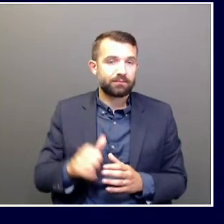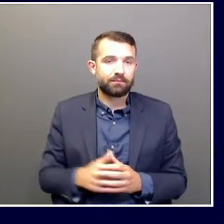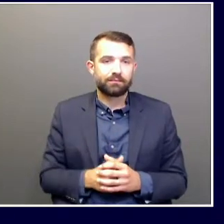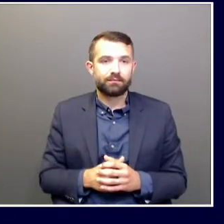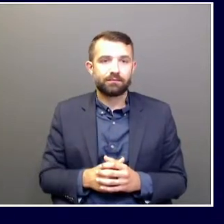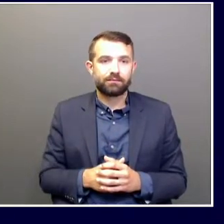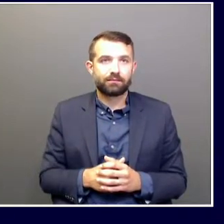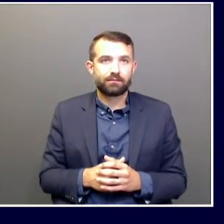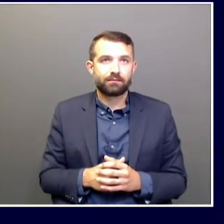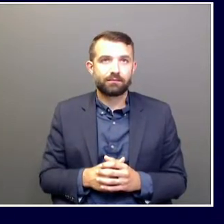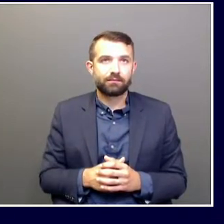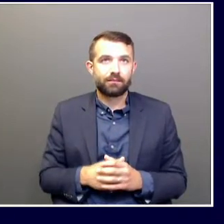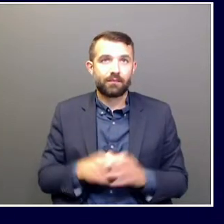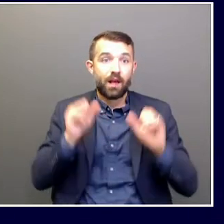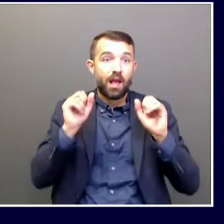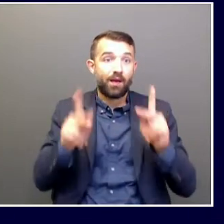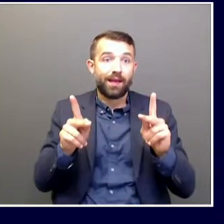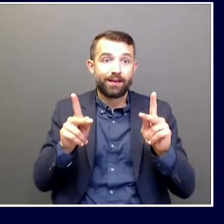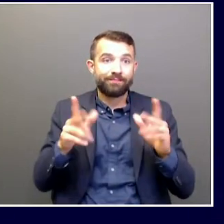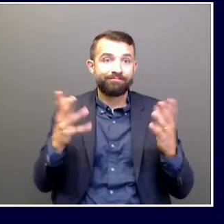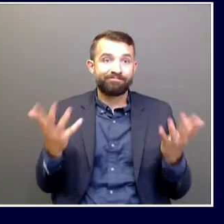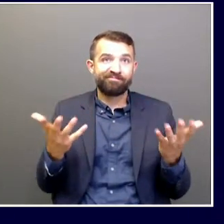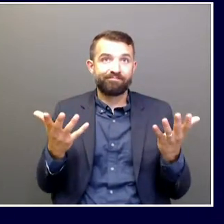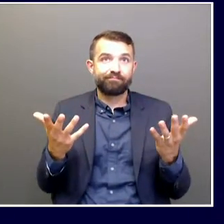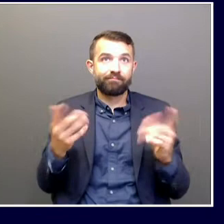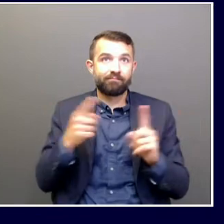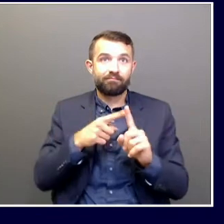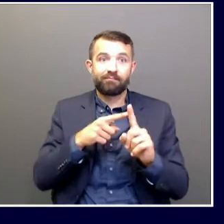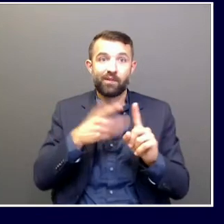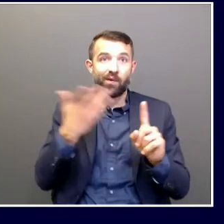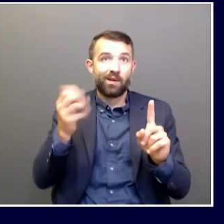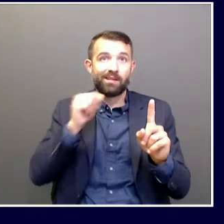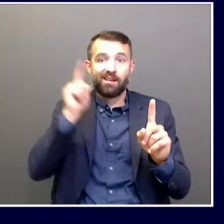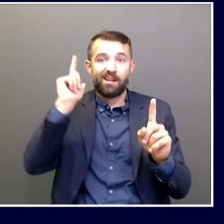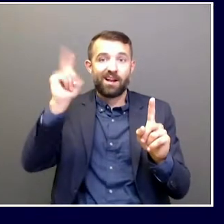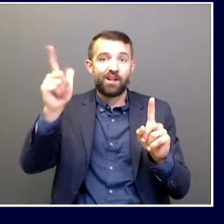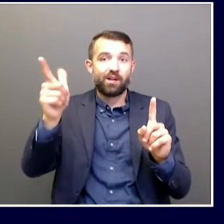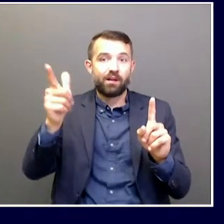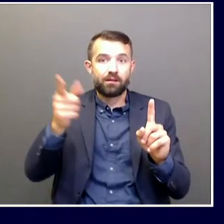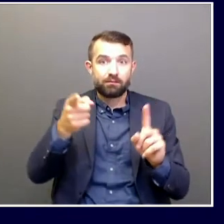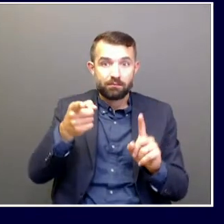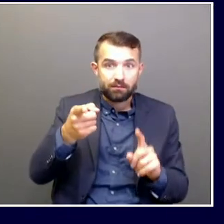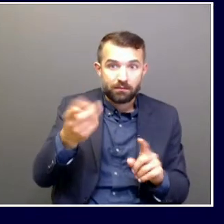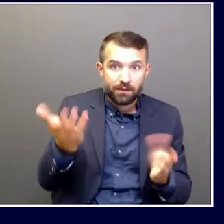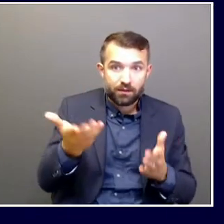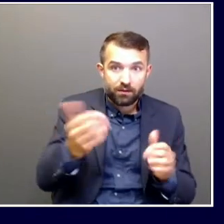Okay, well, we'll come back to Terry, or we'll answer his question offline. Oh, well, there he is.